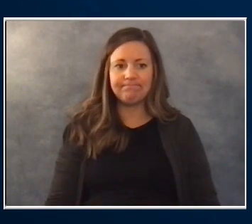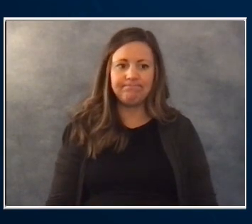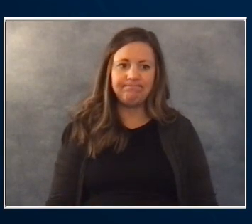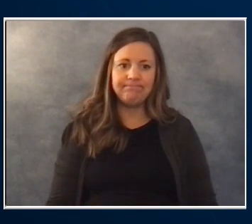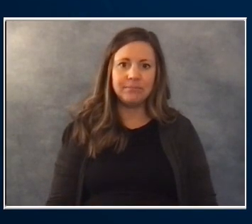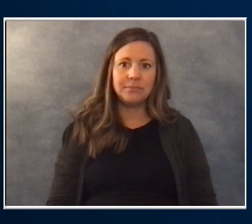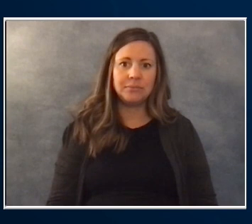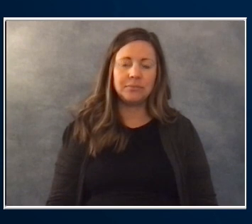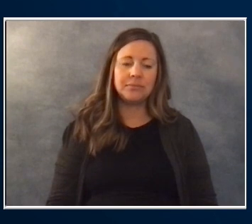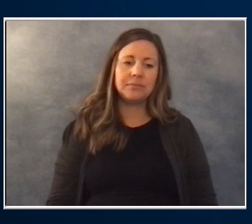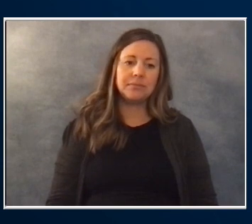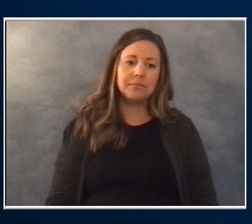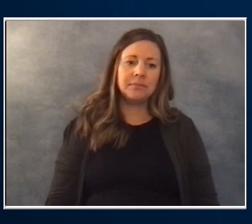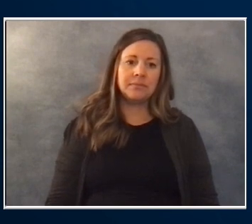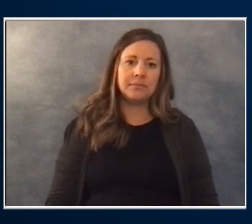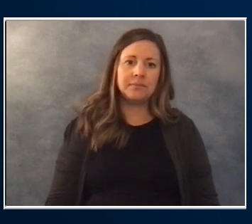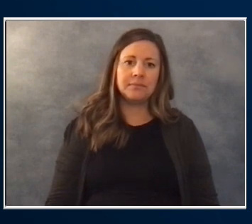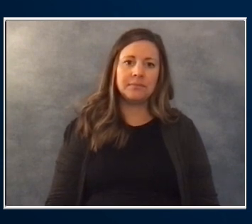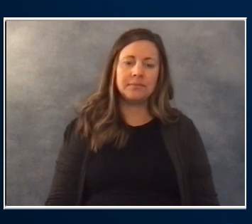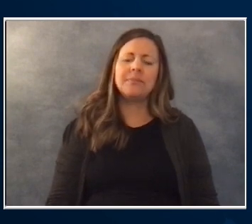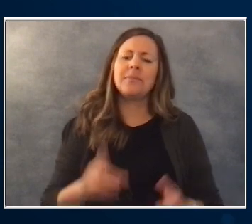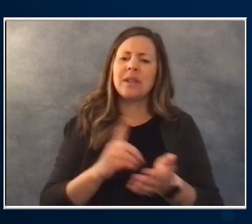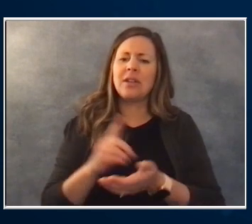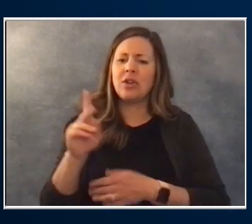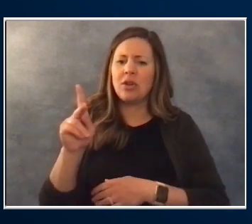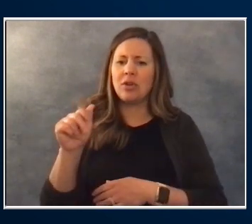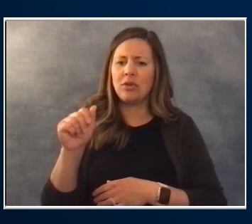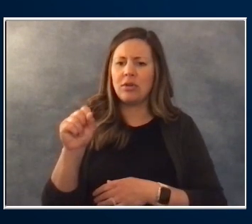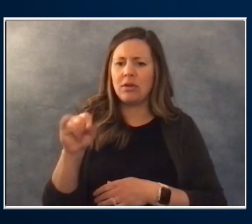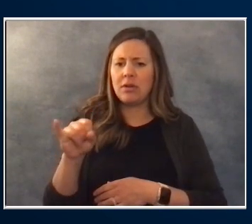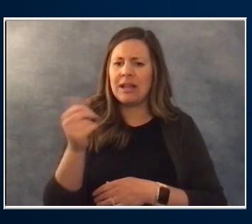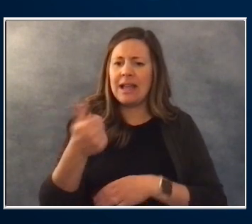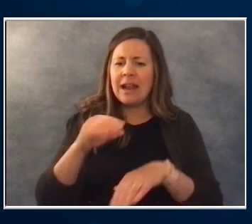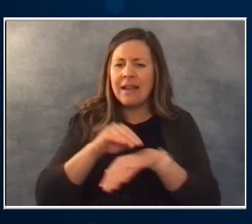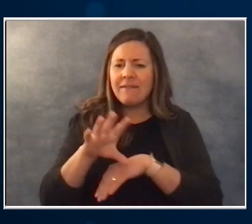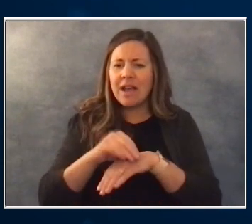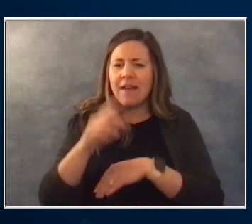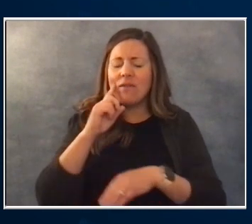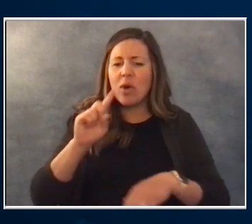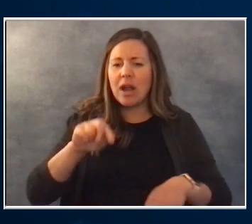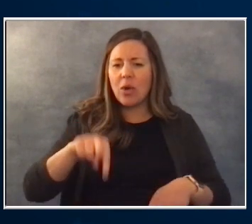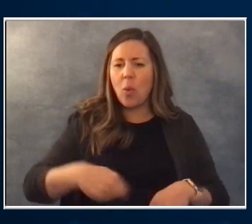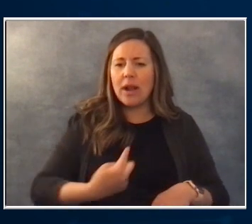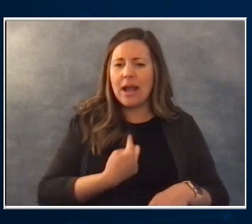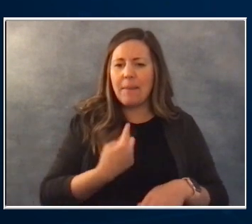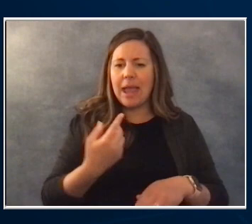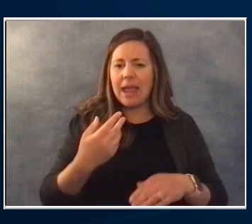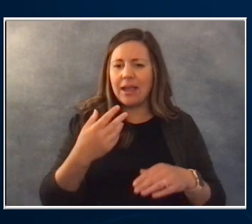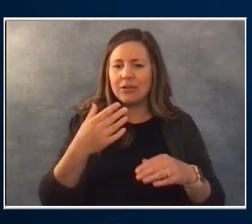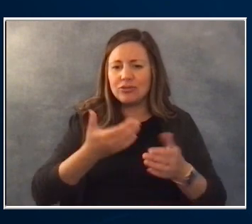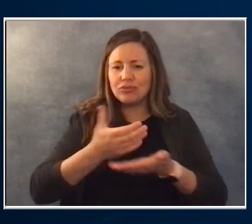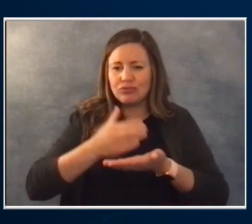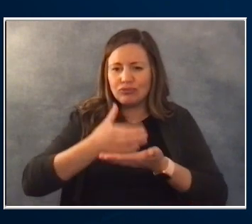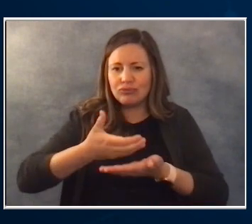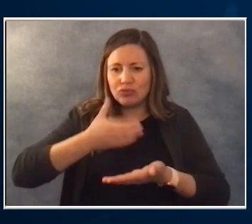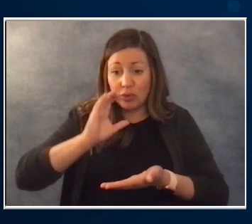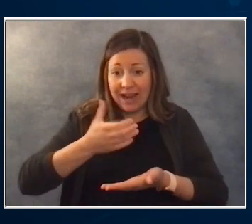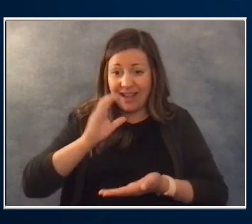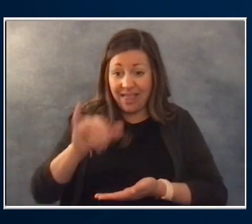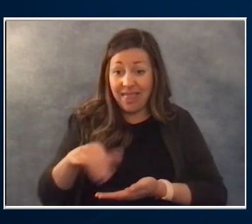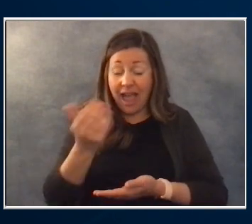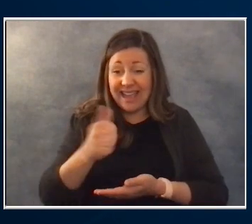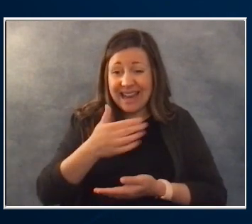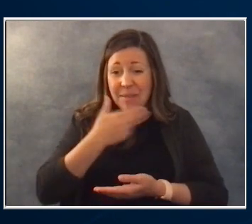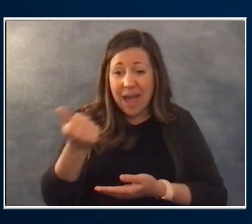And I have a question, Dr. Kasi. Terry wants to know, any advice on making colonoscopy prep any better? We hear the prep is worse than the actual colonoscopy, and it's